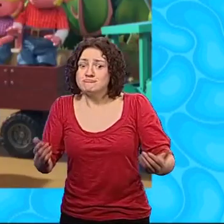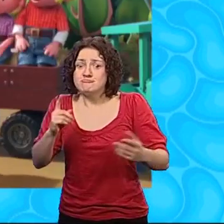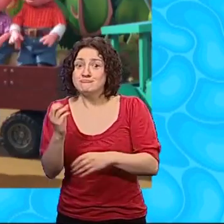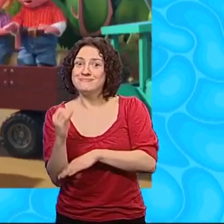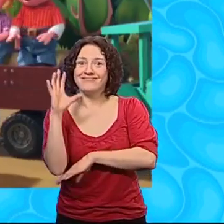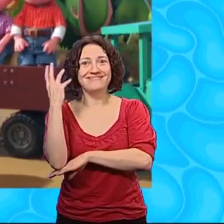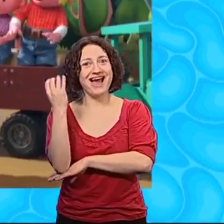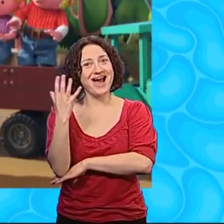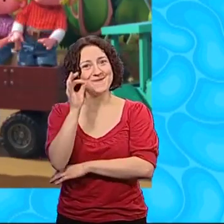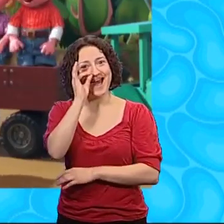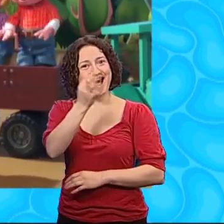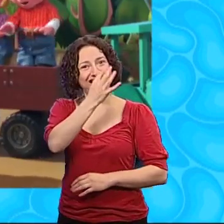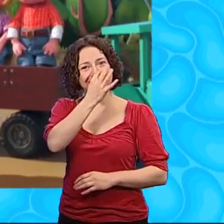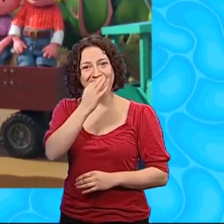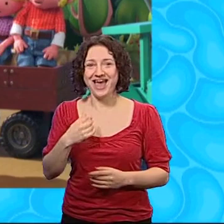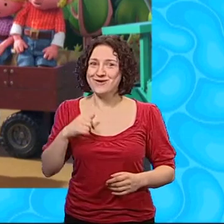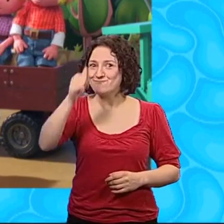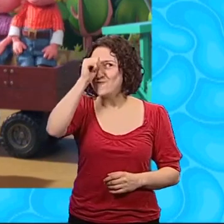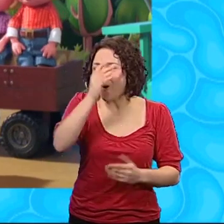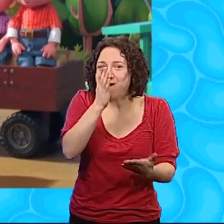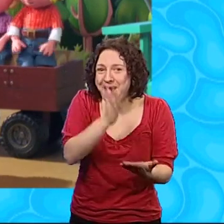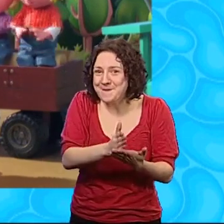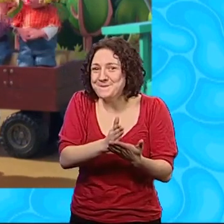sunflowers. Every picker knows it's true.